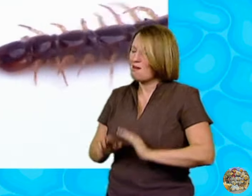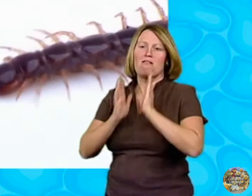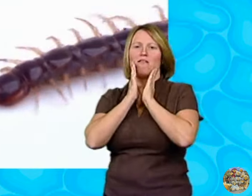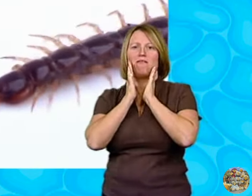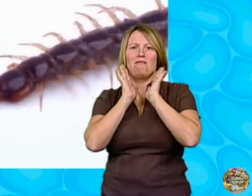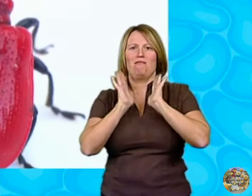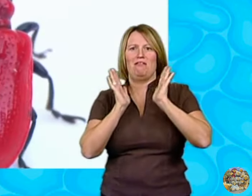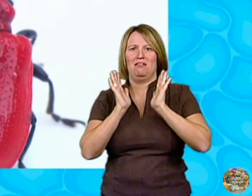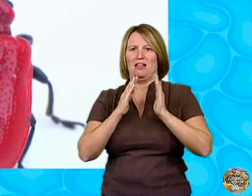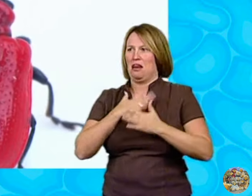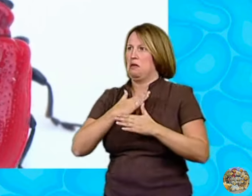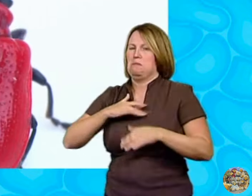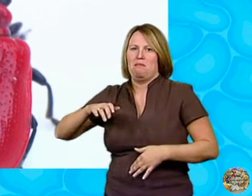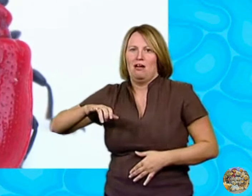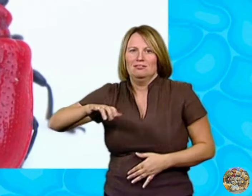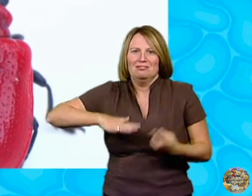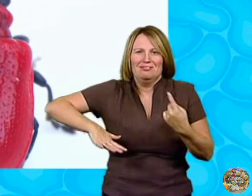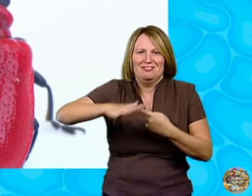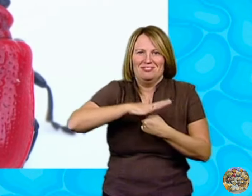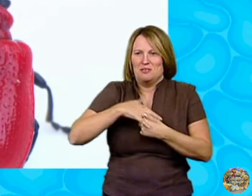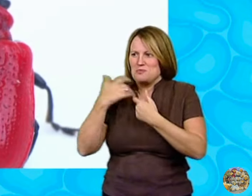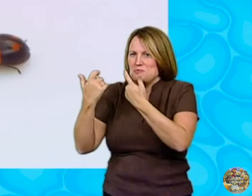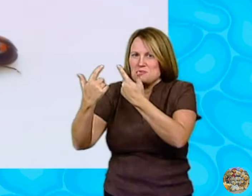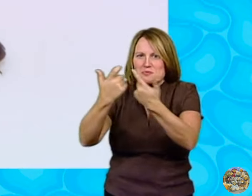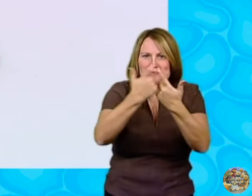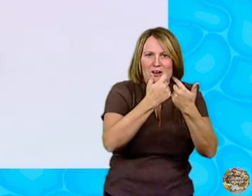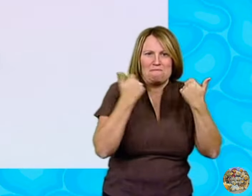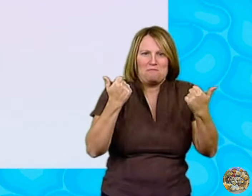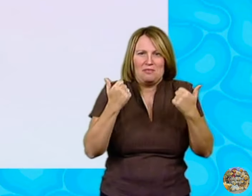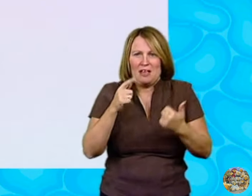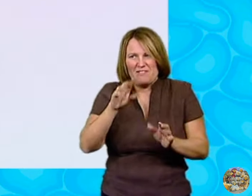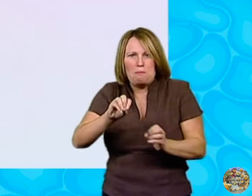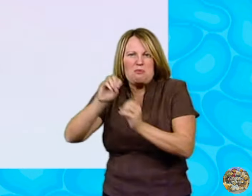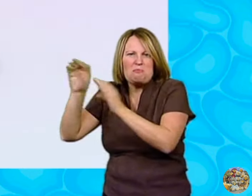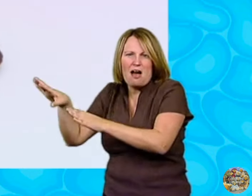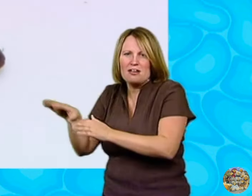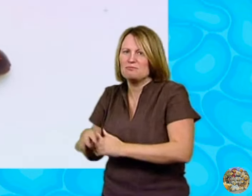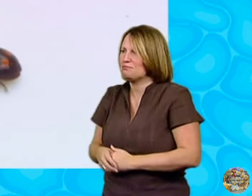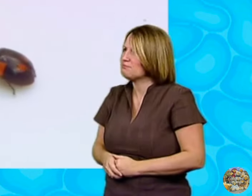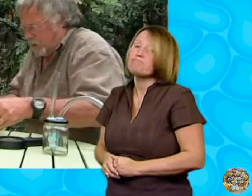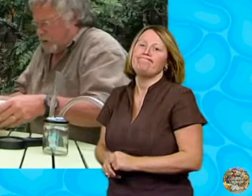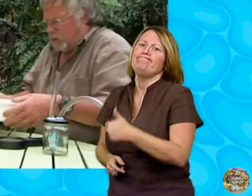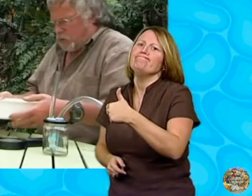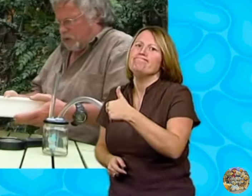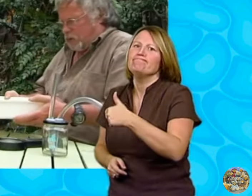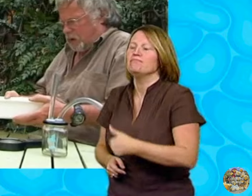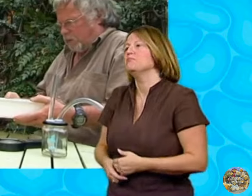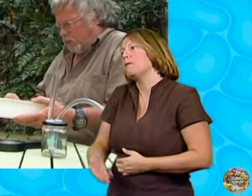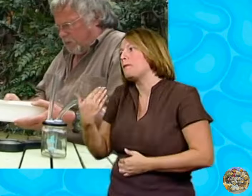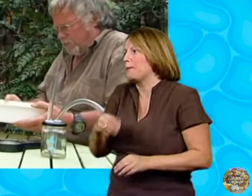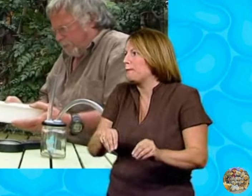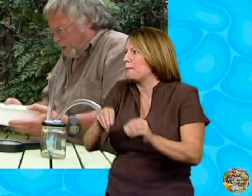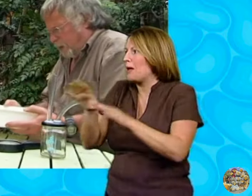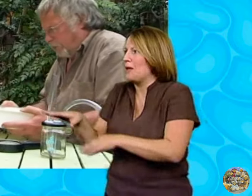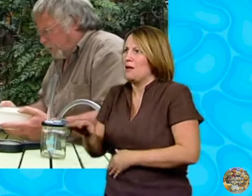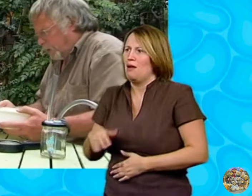50. I love all the bugs that we've got on our bug hunt. Yes. Let's put them back, won't we? Put them back, exactly. So, come on, you guys. Bye-bye, bugs.